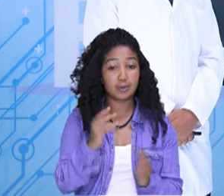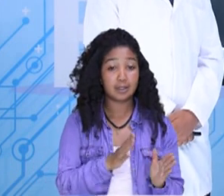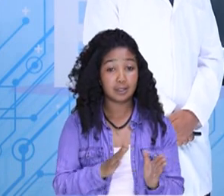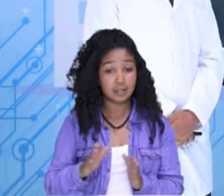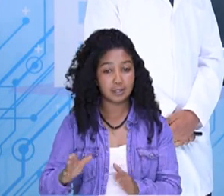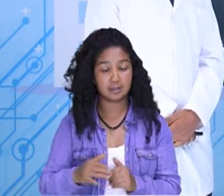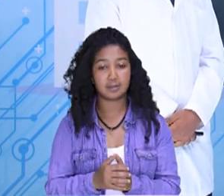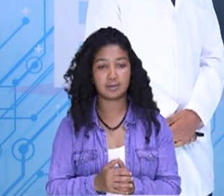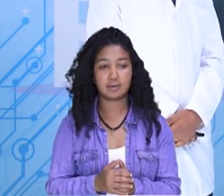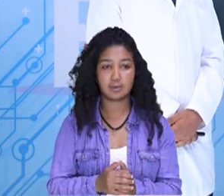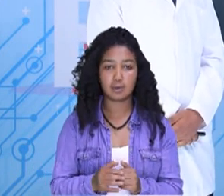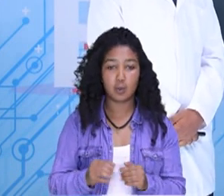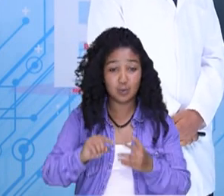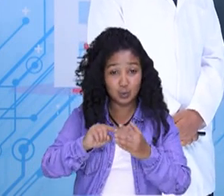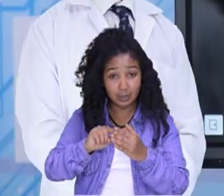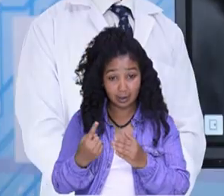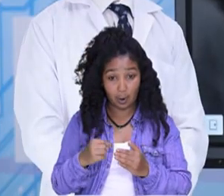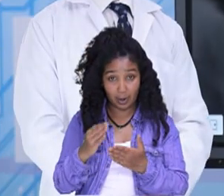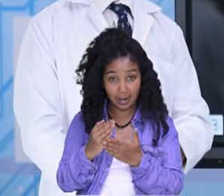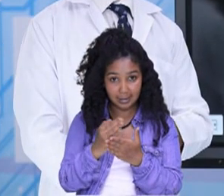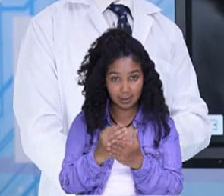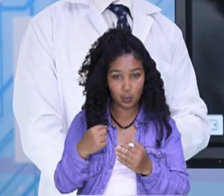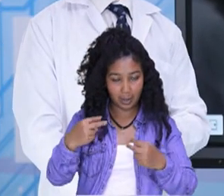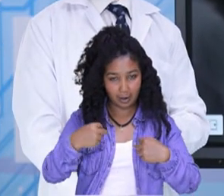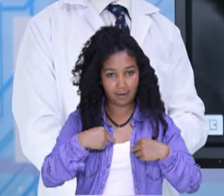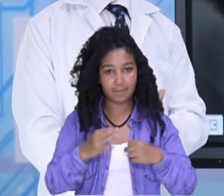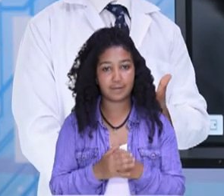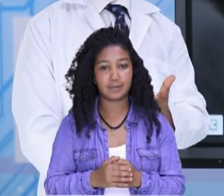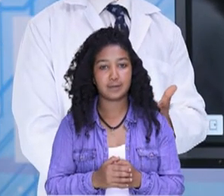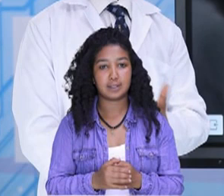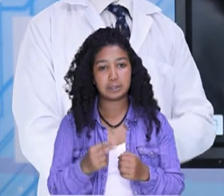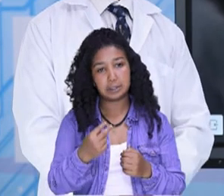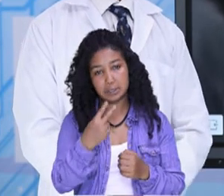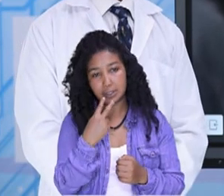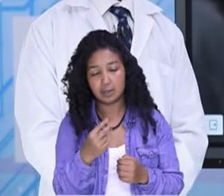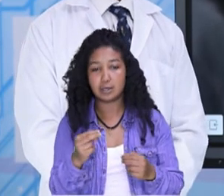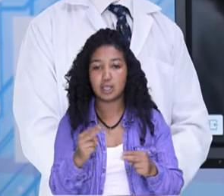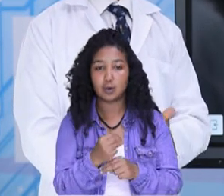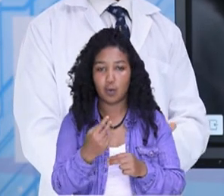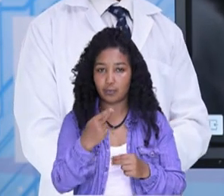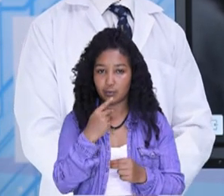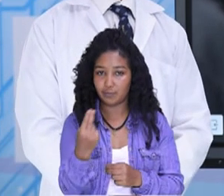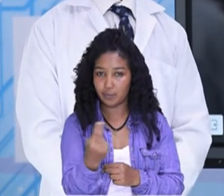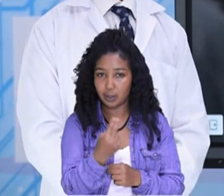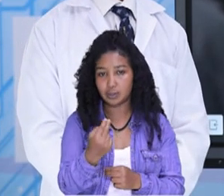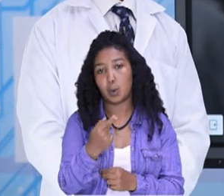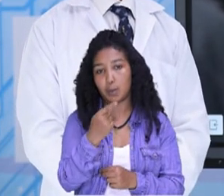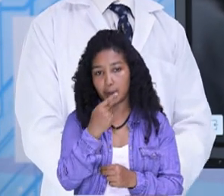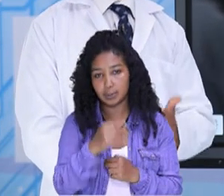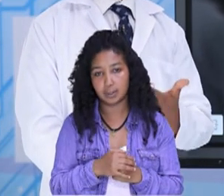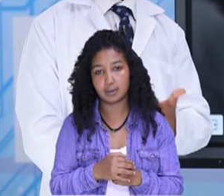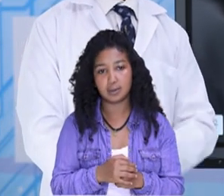Protein synthesis, when we start our lesson, we have seen the nature of protein, the function of